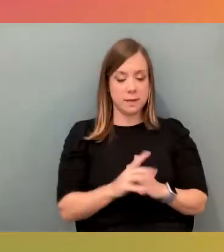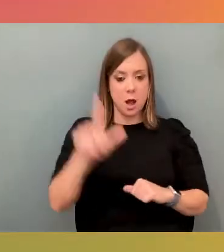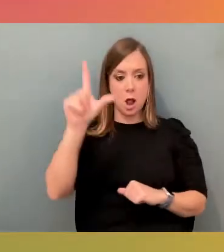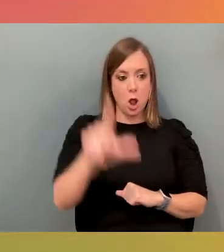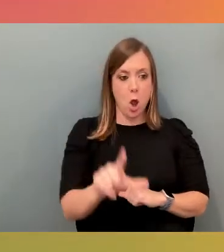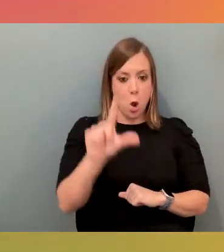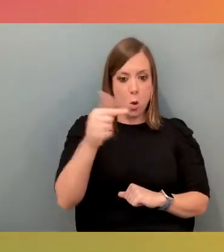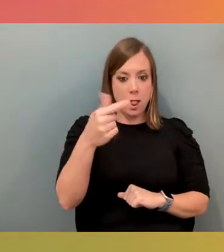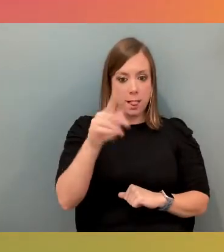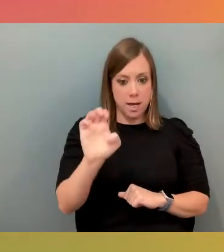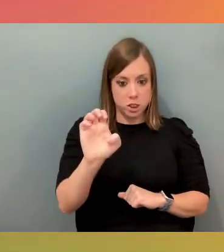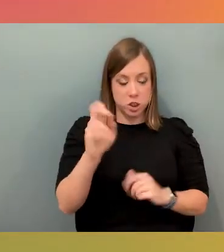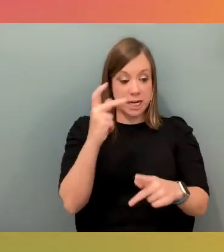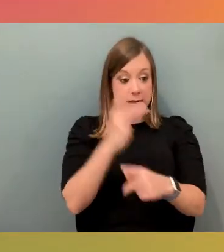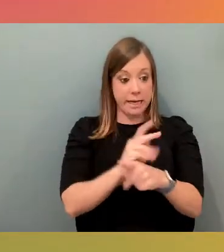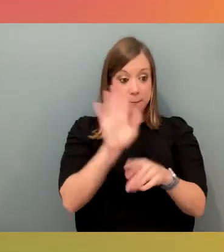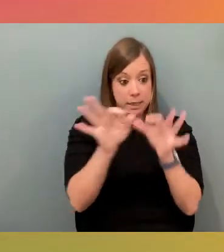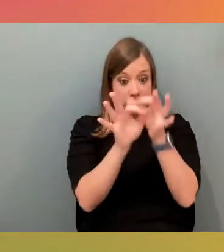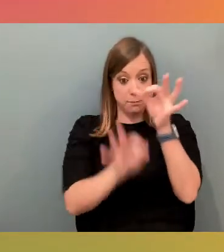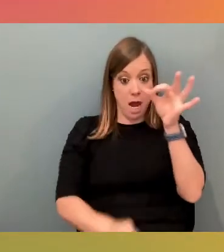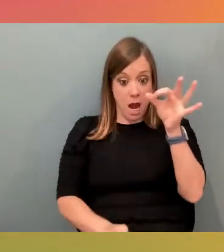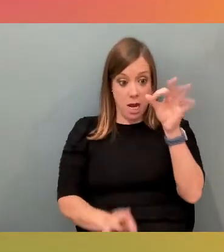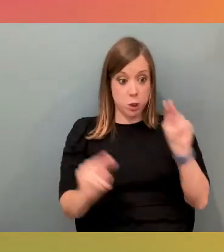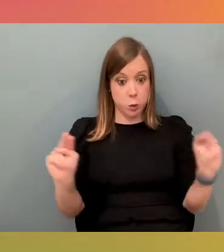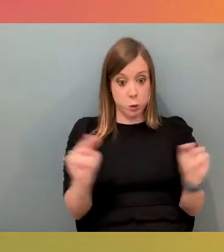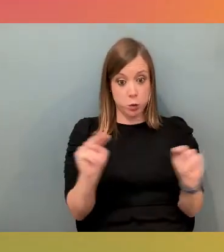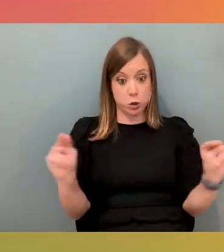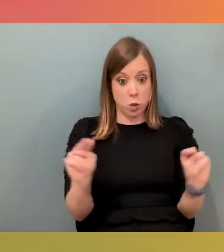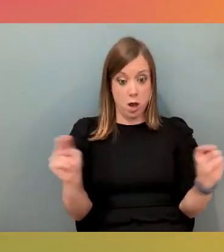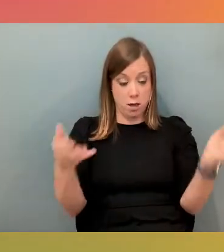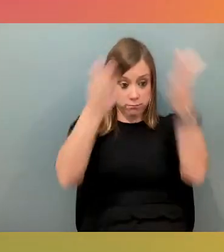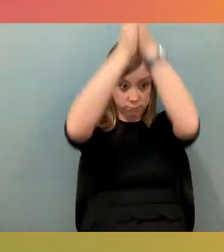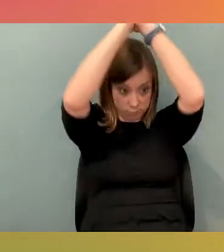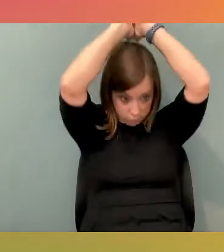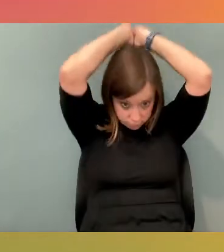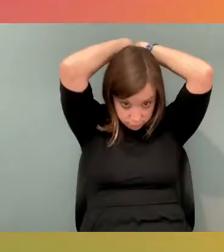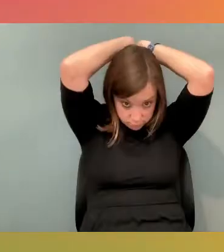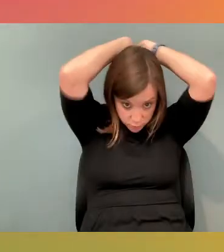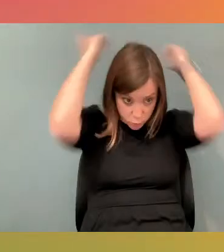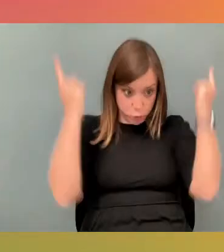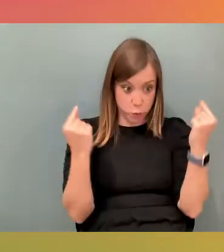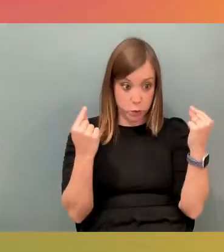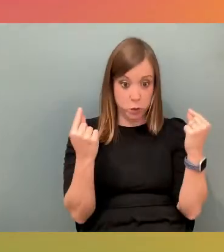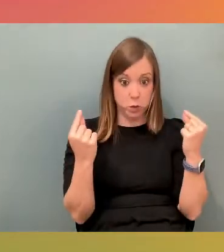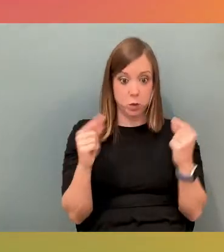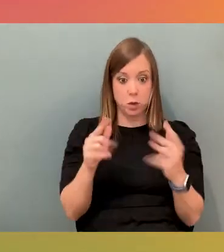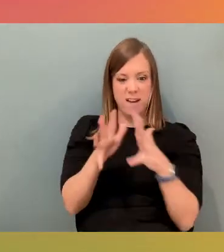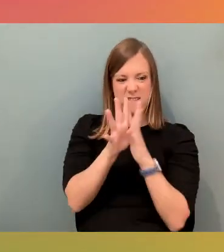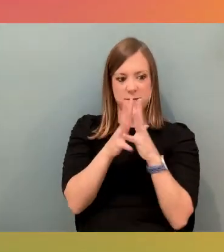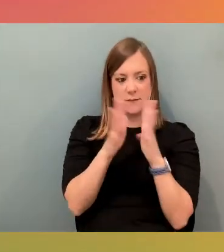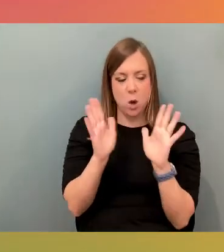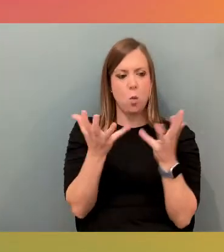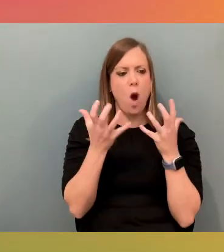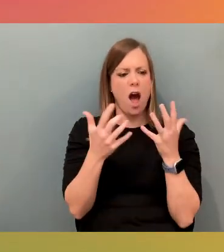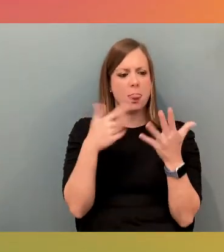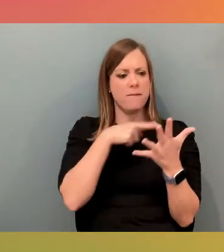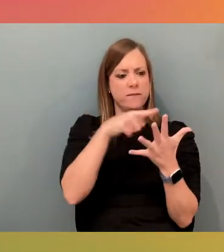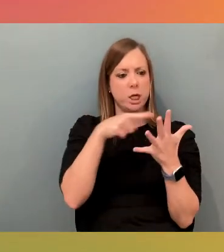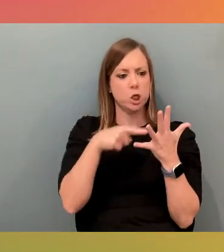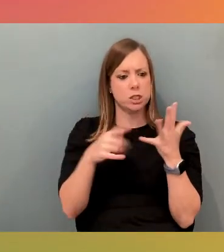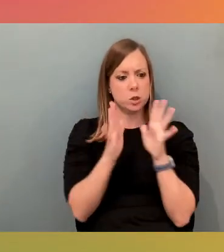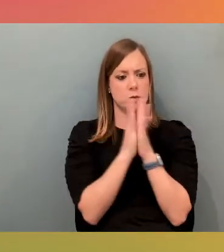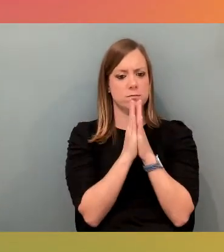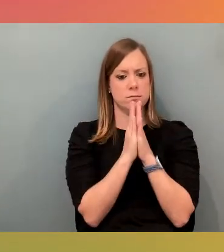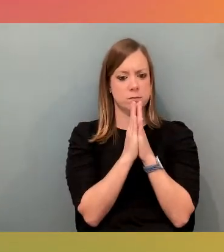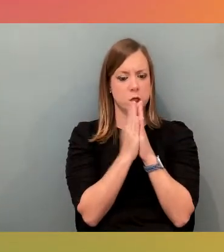neutral. Just reach the hands behind you, palms together in prayer pose. Imagine you're just trying to get those fingertips to touch your left heel